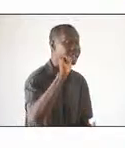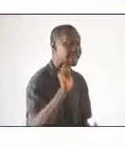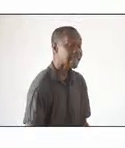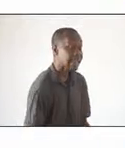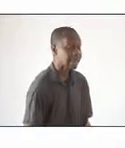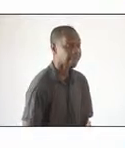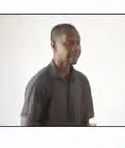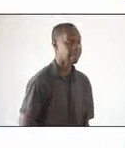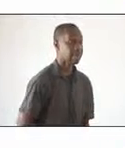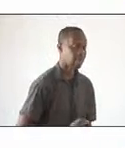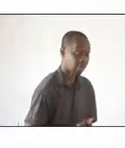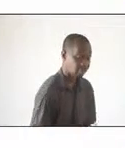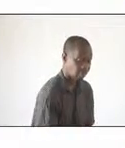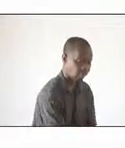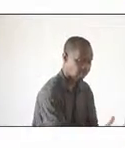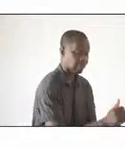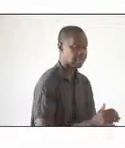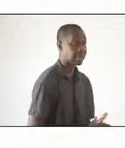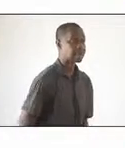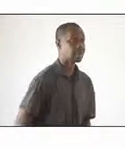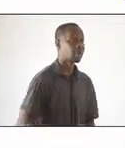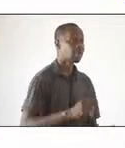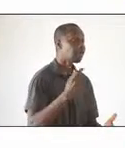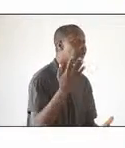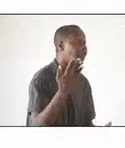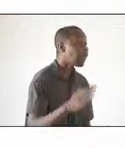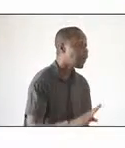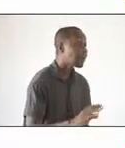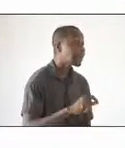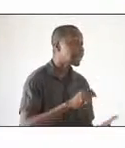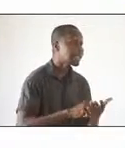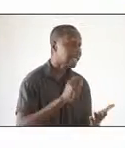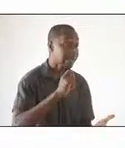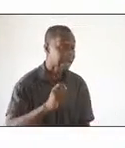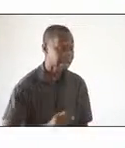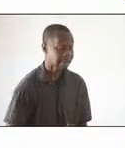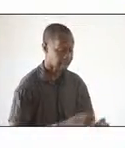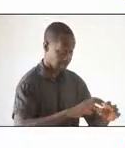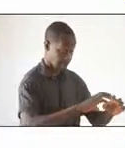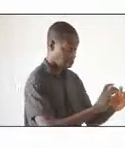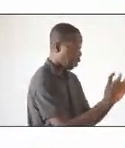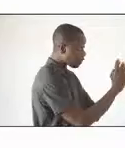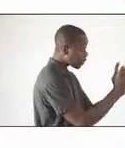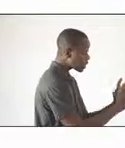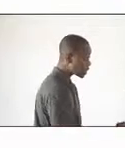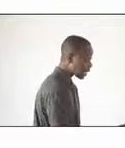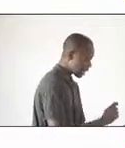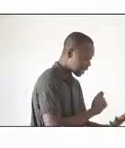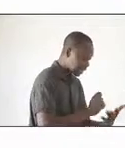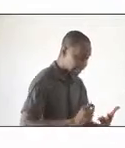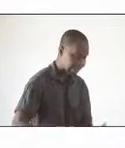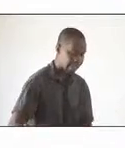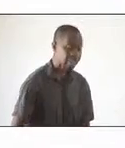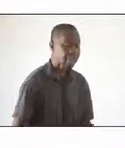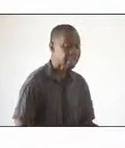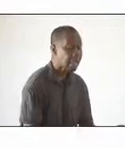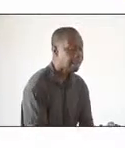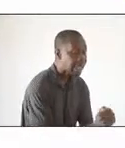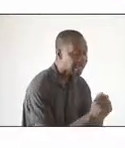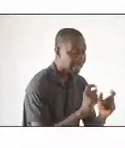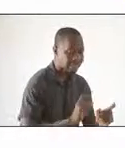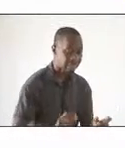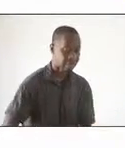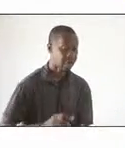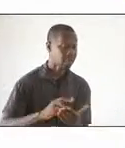to the date. From the date, because it is an official letter, it is a business letter, it carries